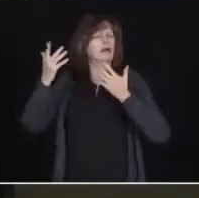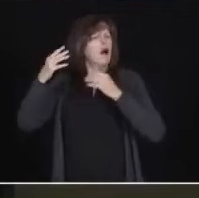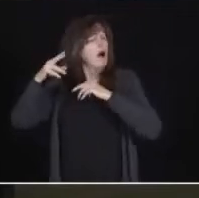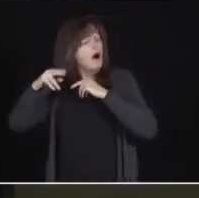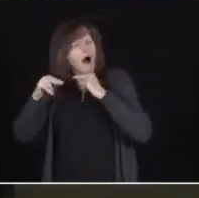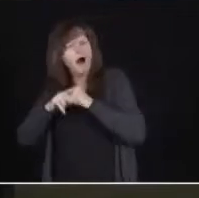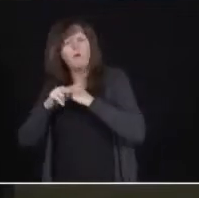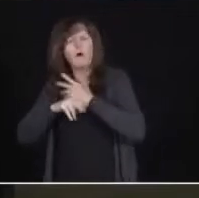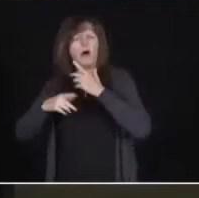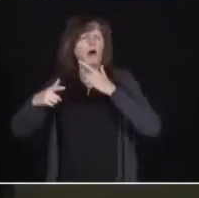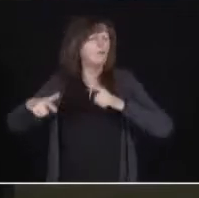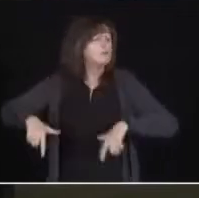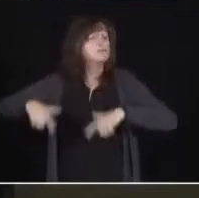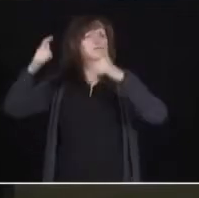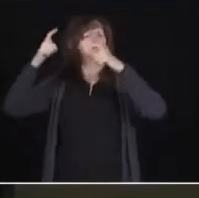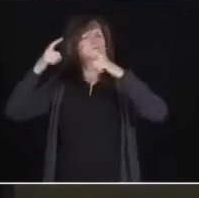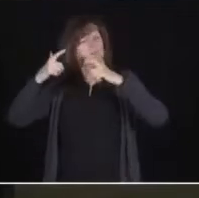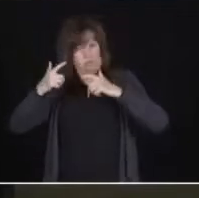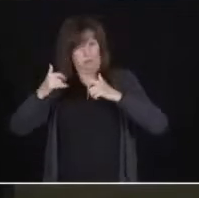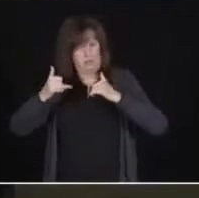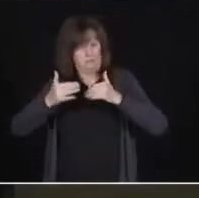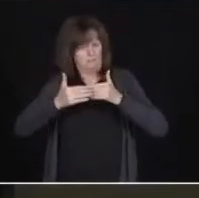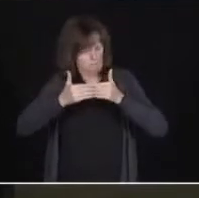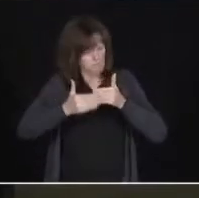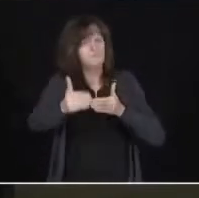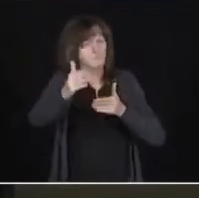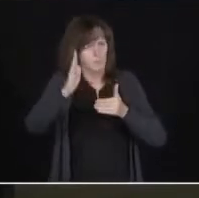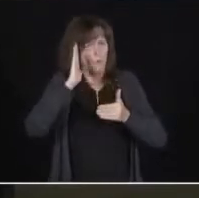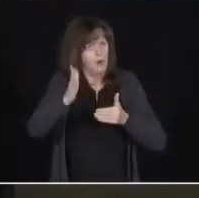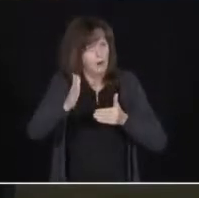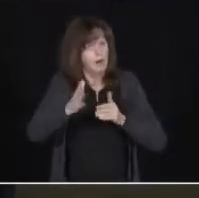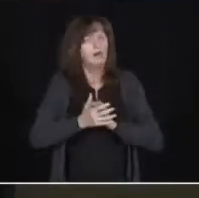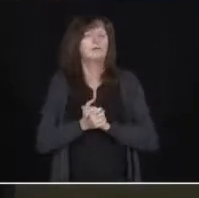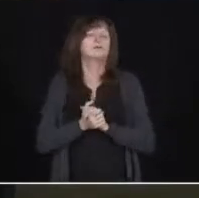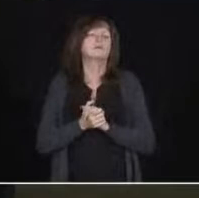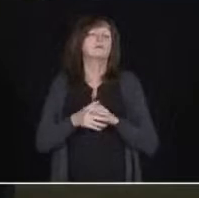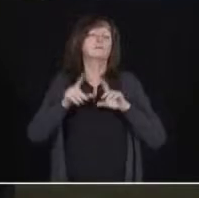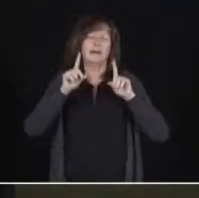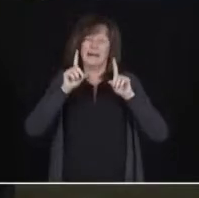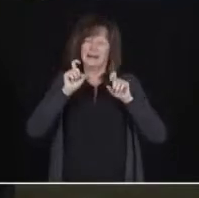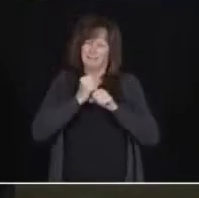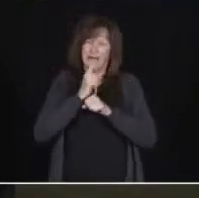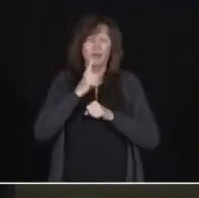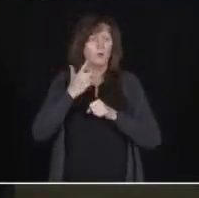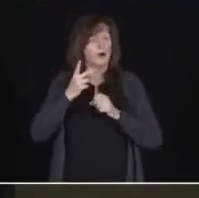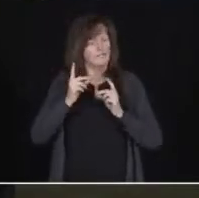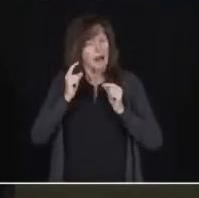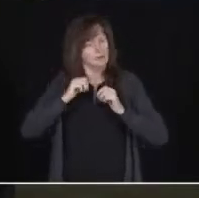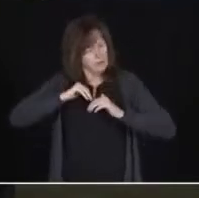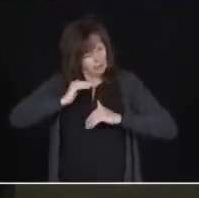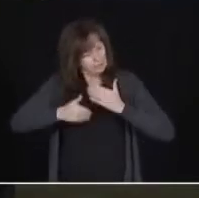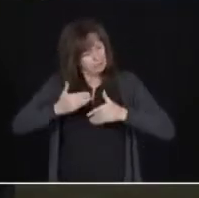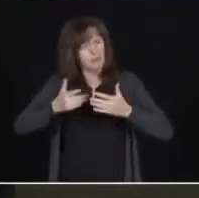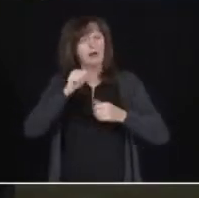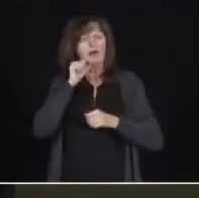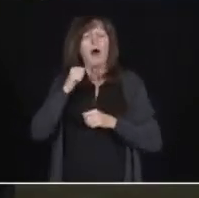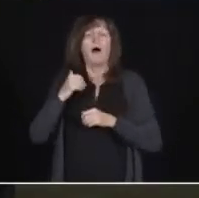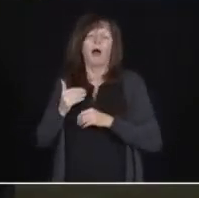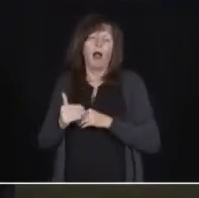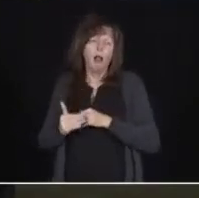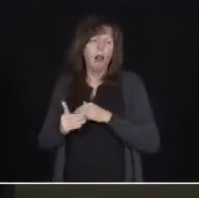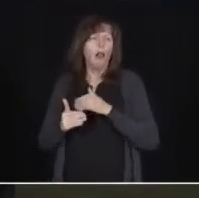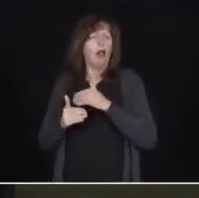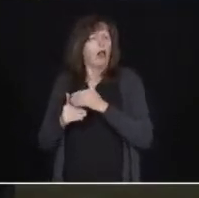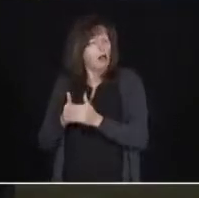the economic benefits faster and effectively stimulate our economy now. For every $100 million that we